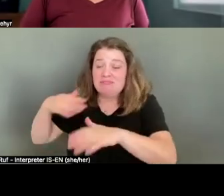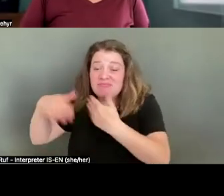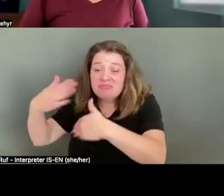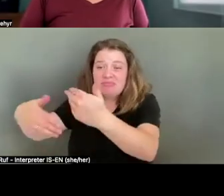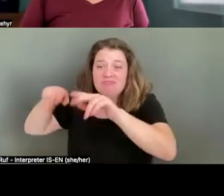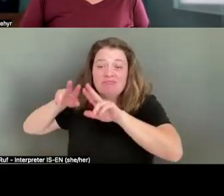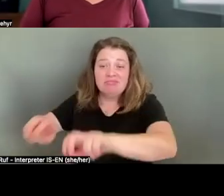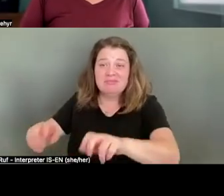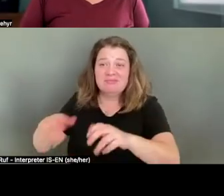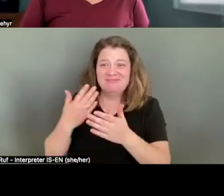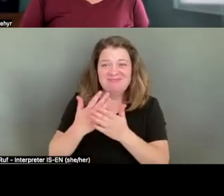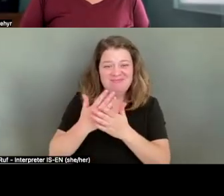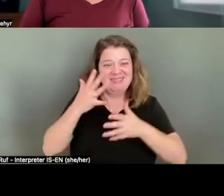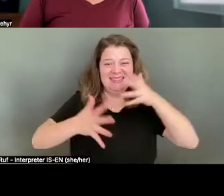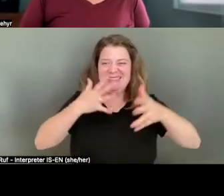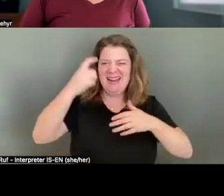the signing mind.